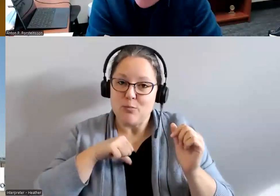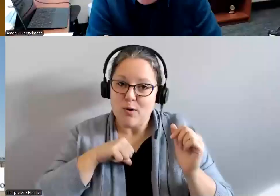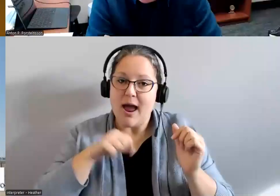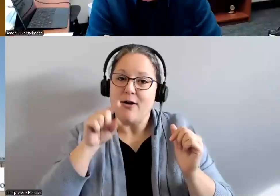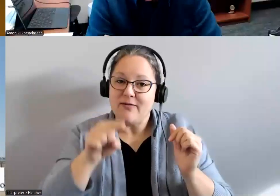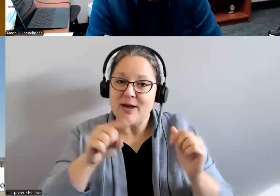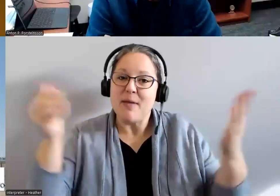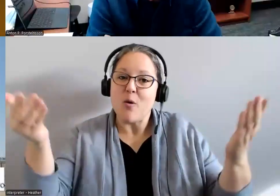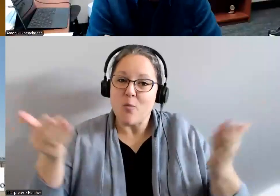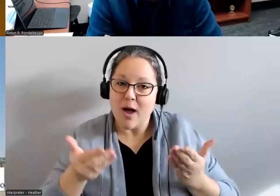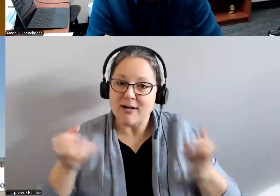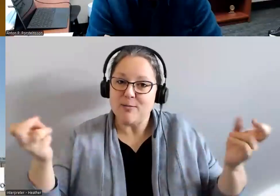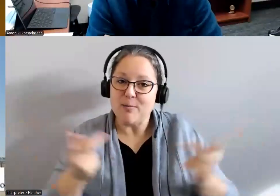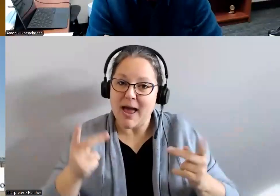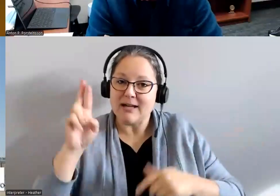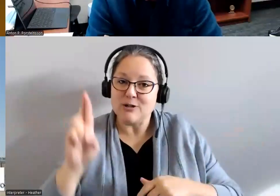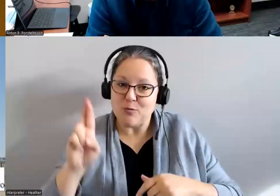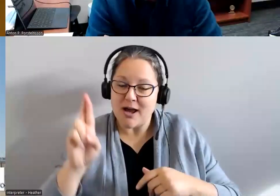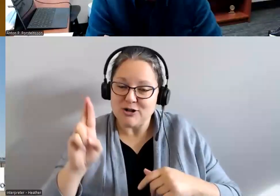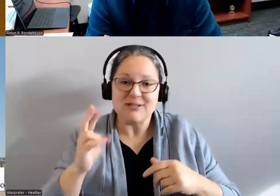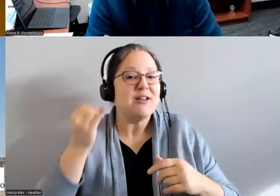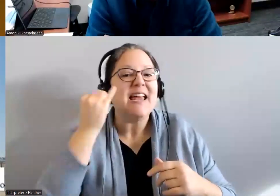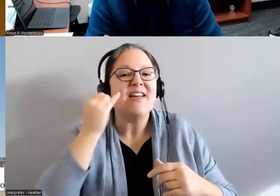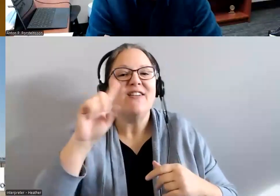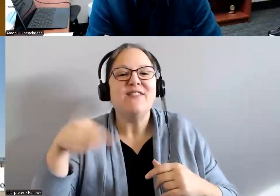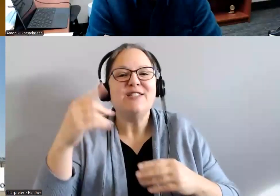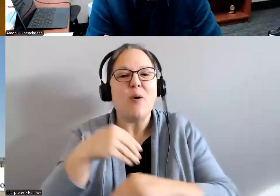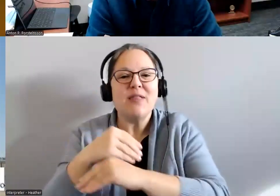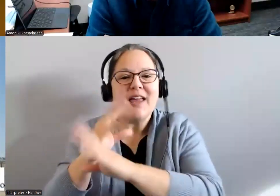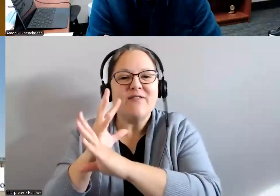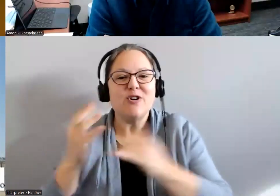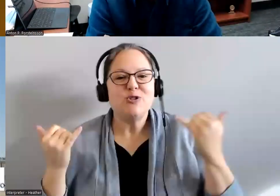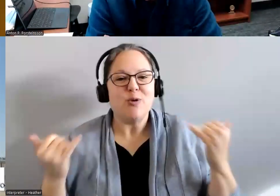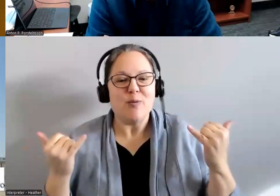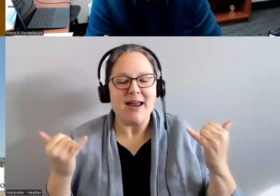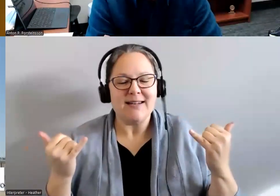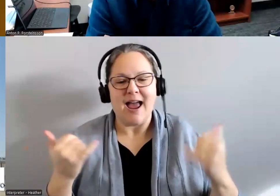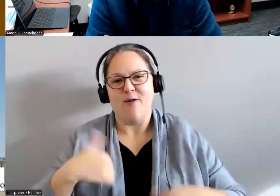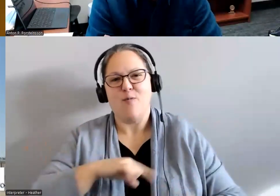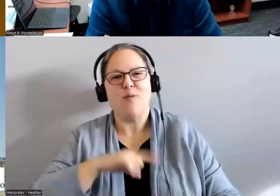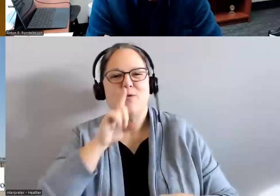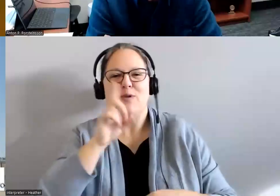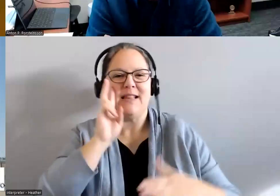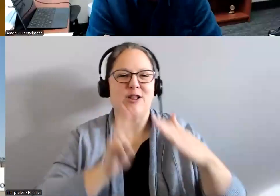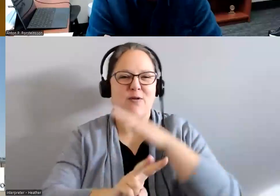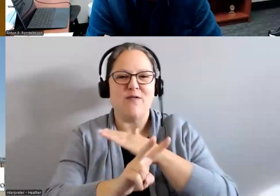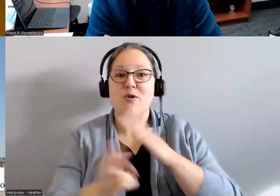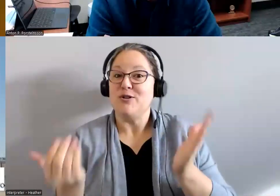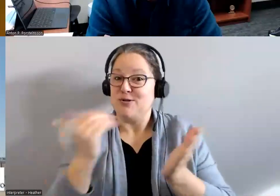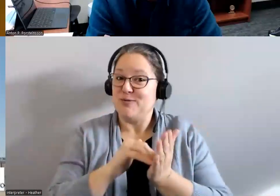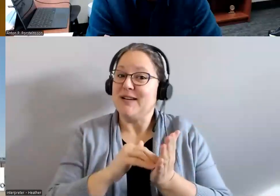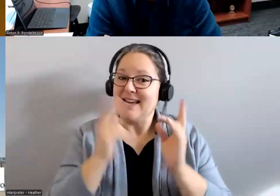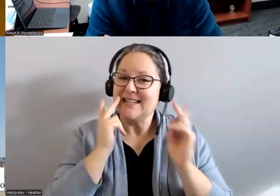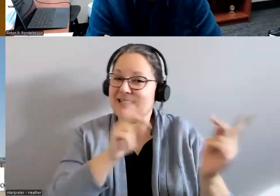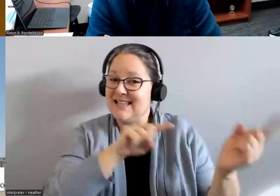we welcome him back to Rochester, even if it is only virtually at this point, and we look forward to a repeat visit when he